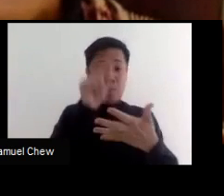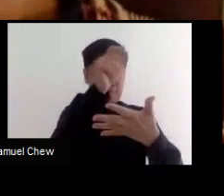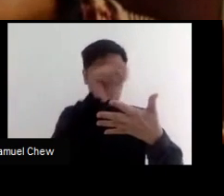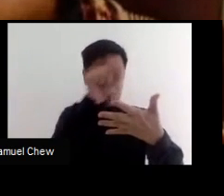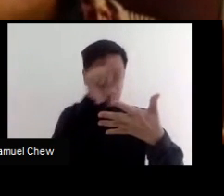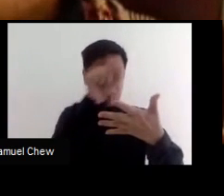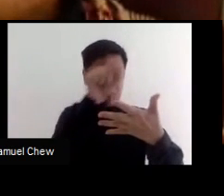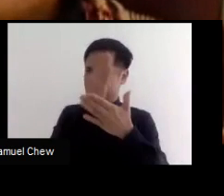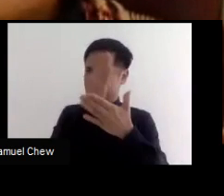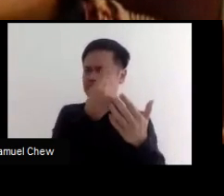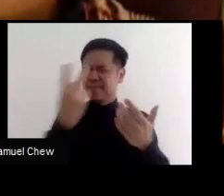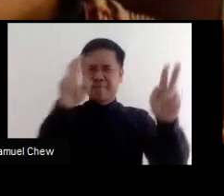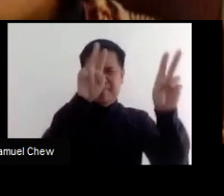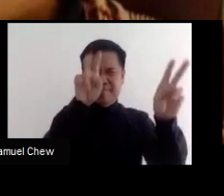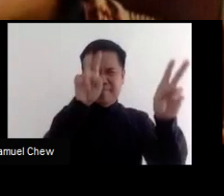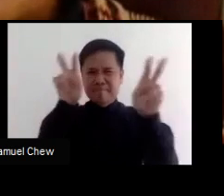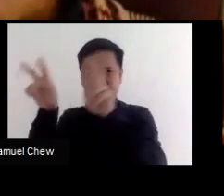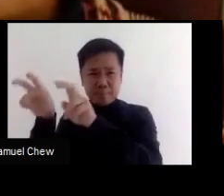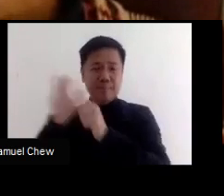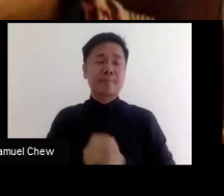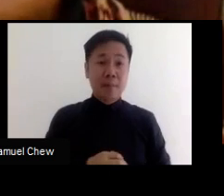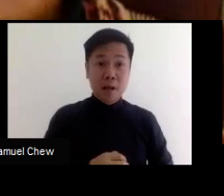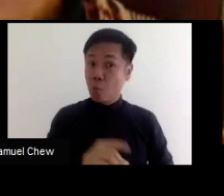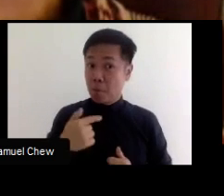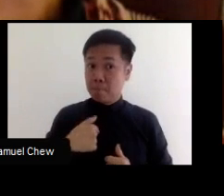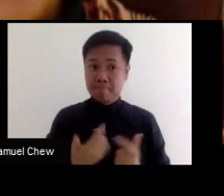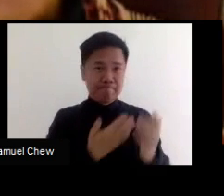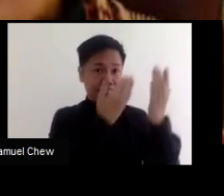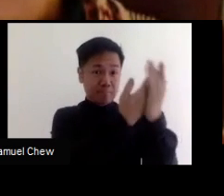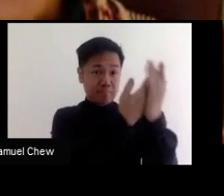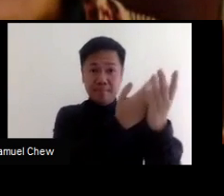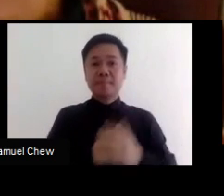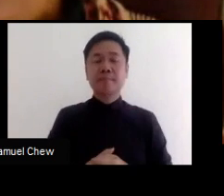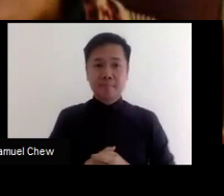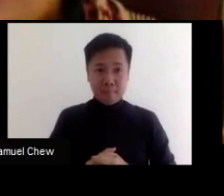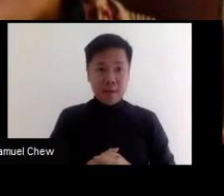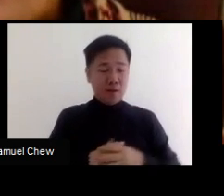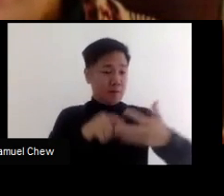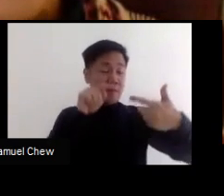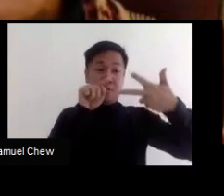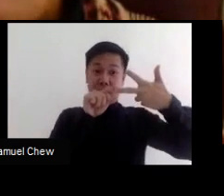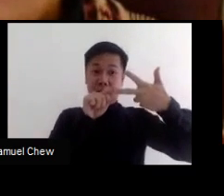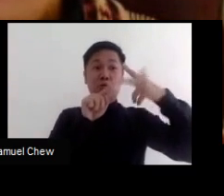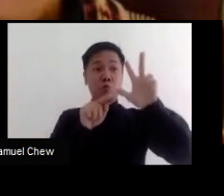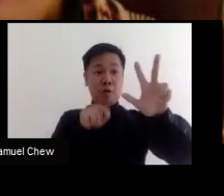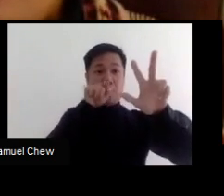are allowed, we would like to propose that the indicator 3.4.1